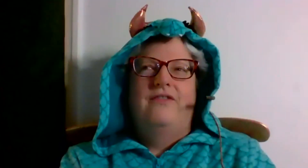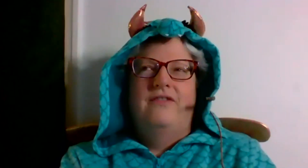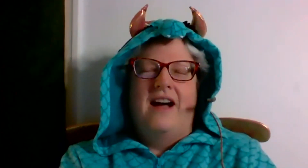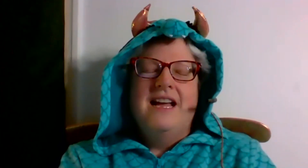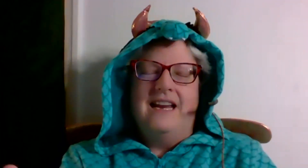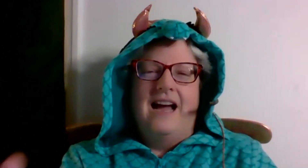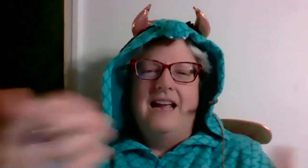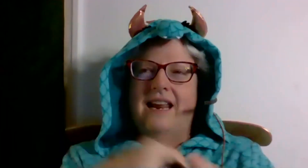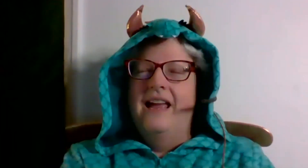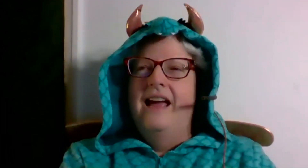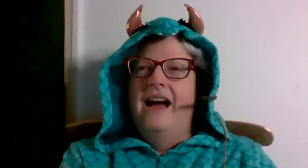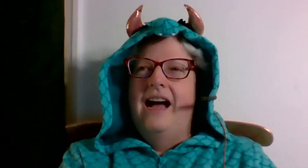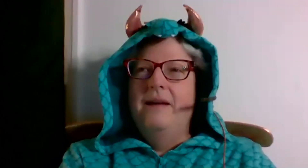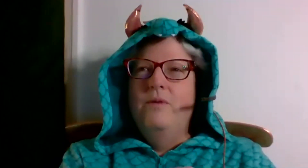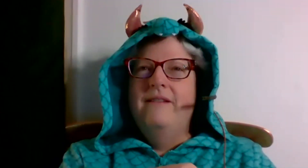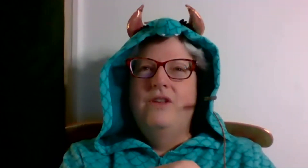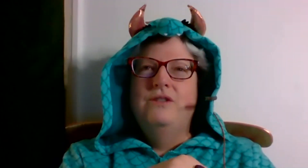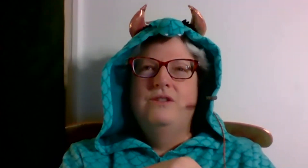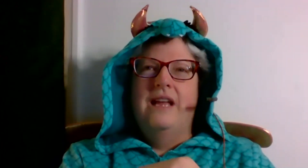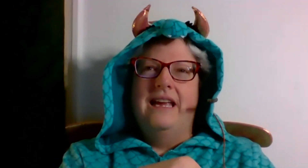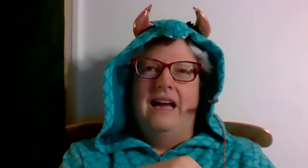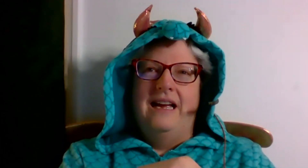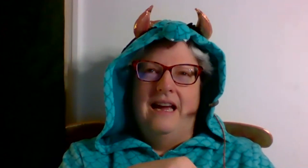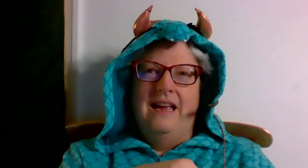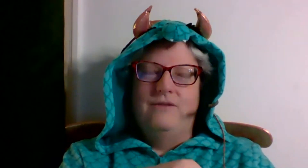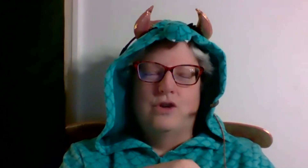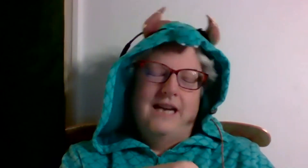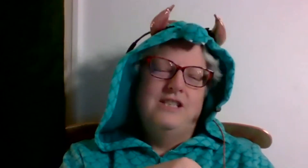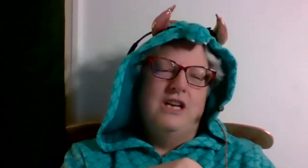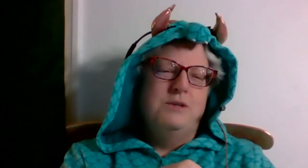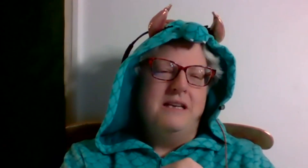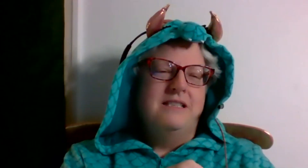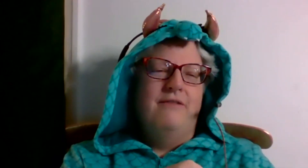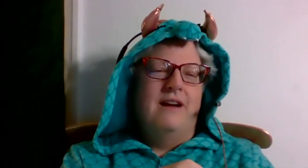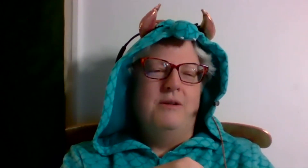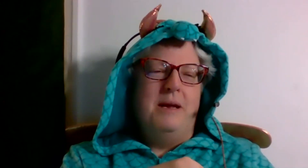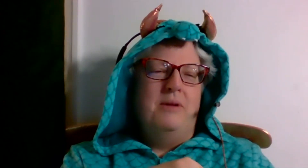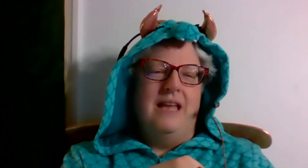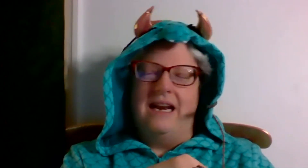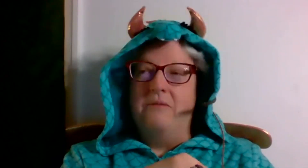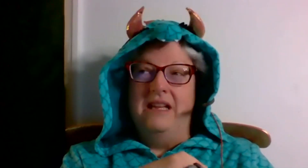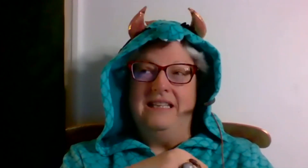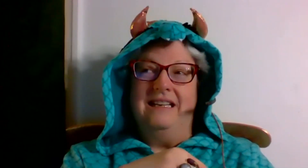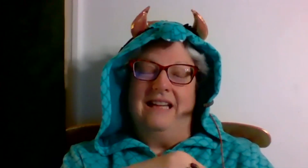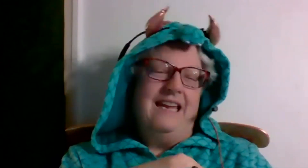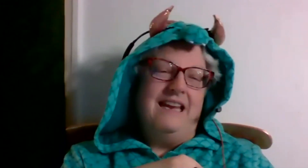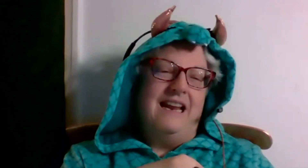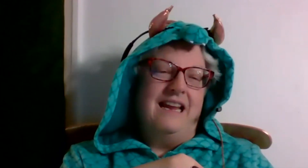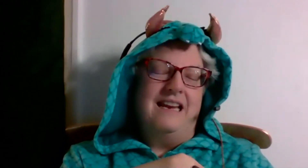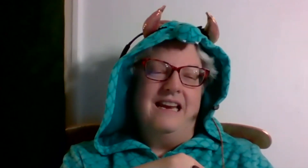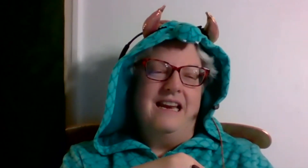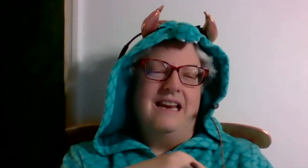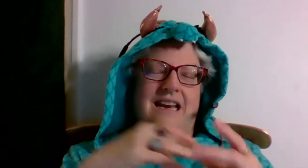that's fine. I'm one of those who's like, I have tried to change myself for other people, and I really didn't like